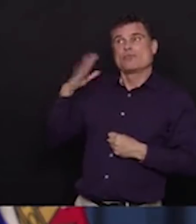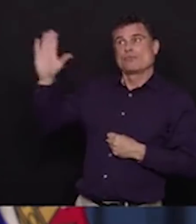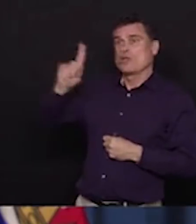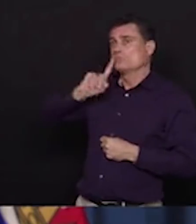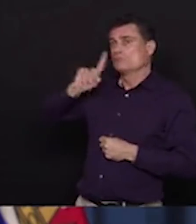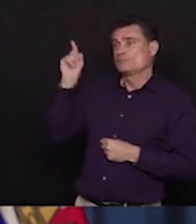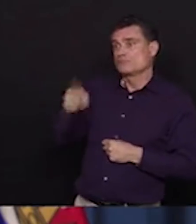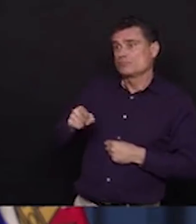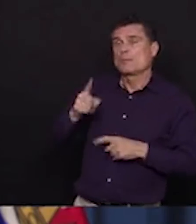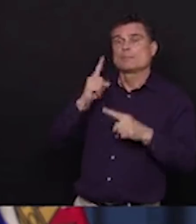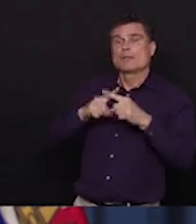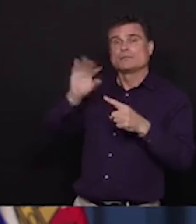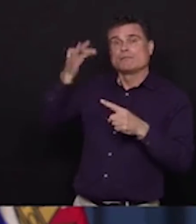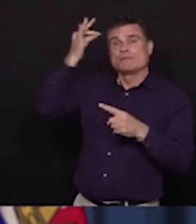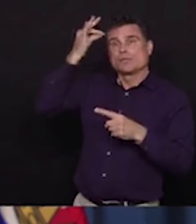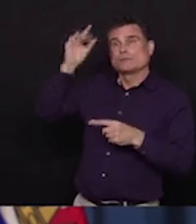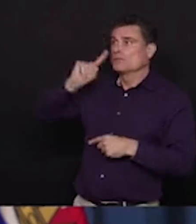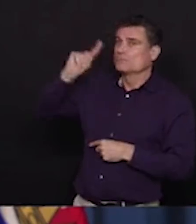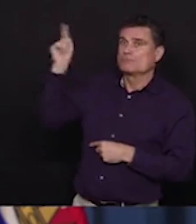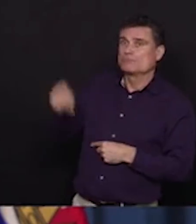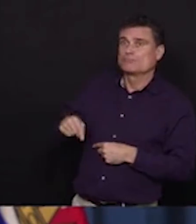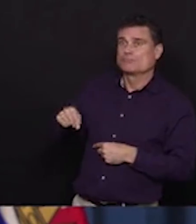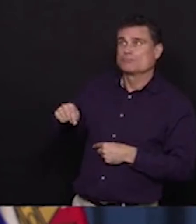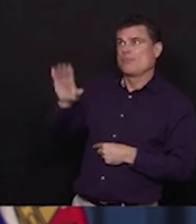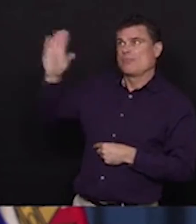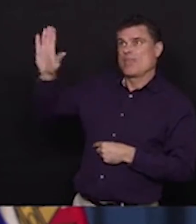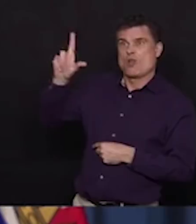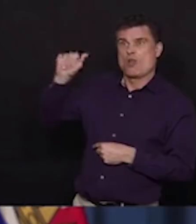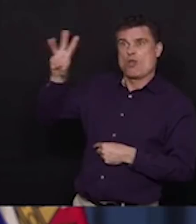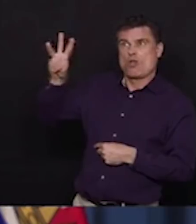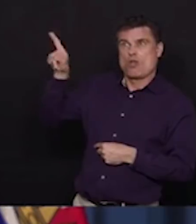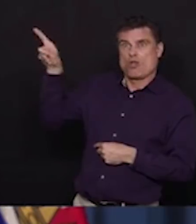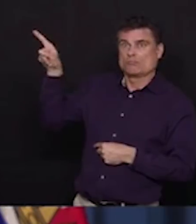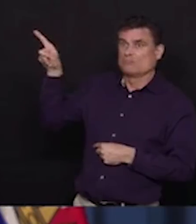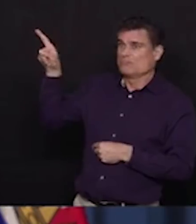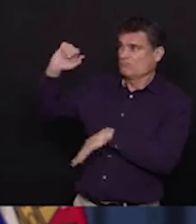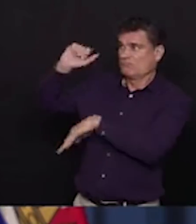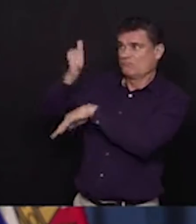act in a way that is consistent with love for community, love